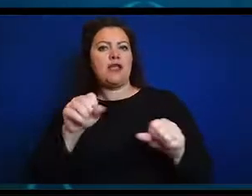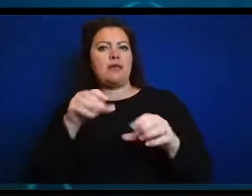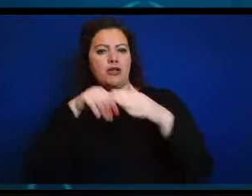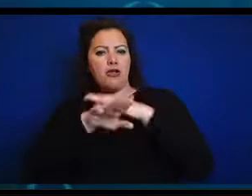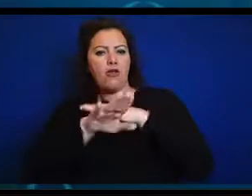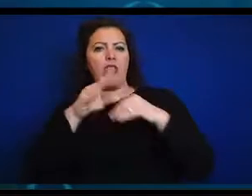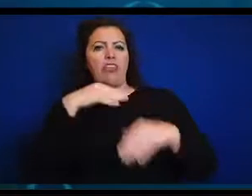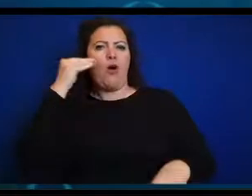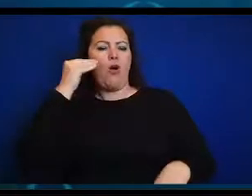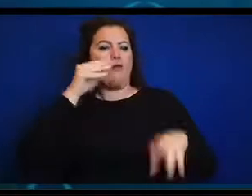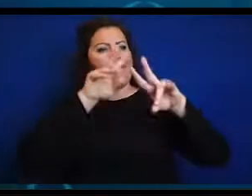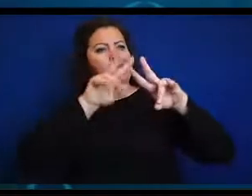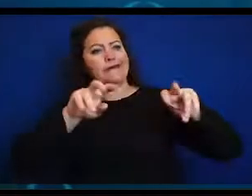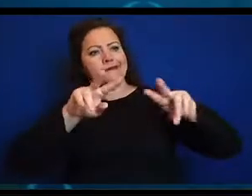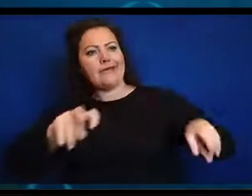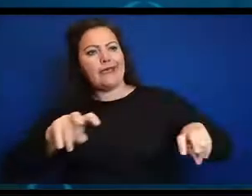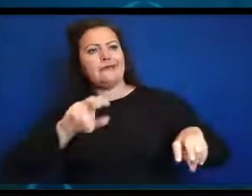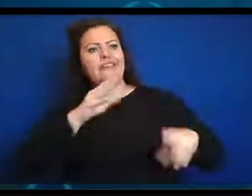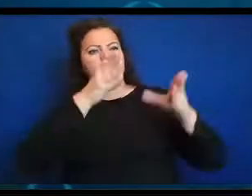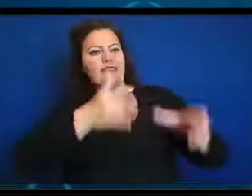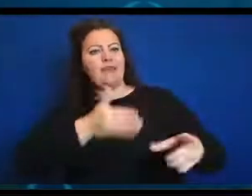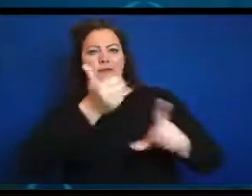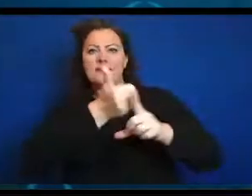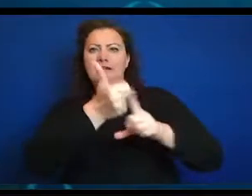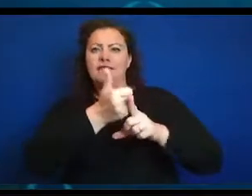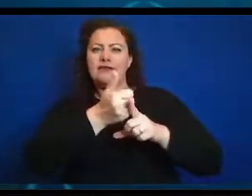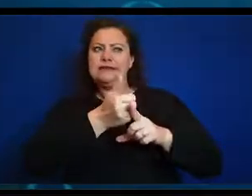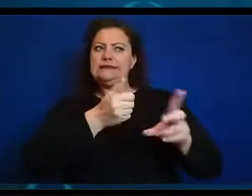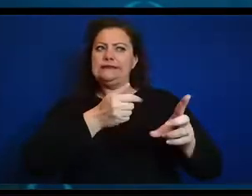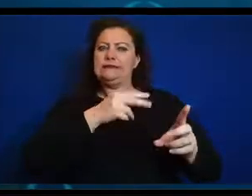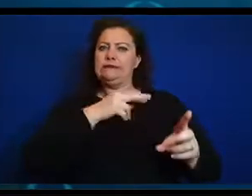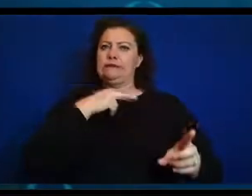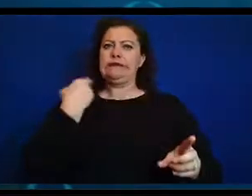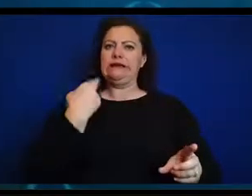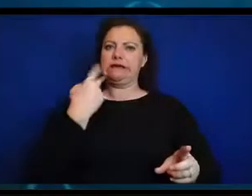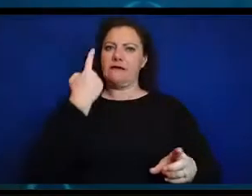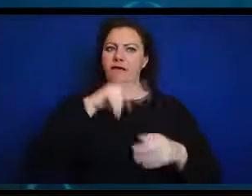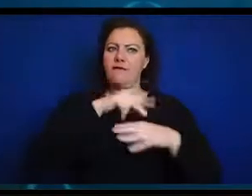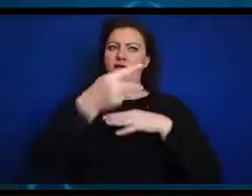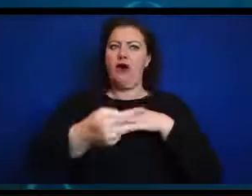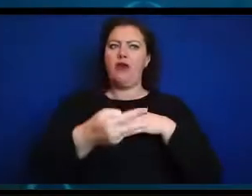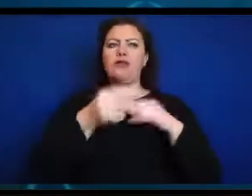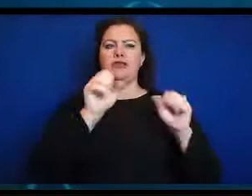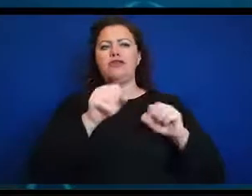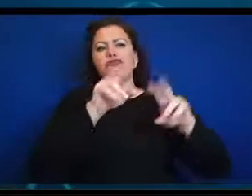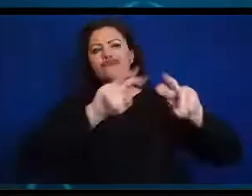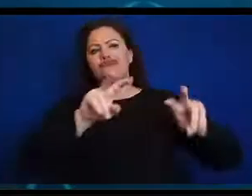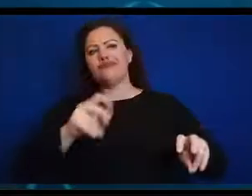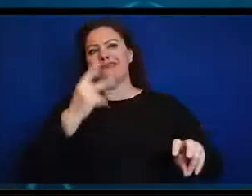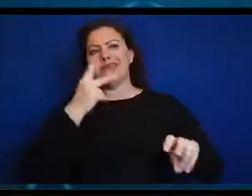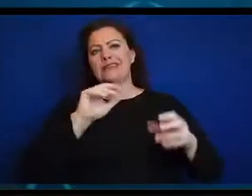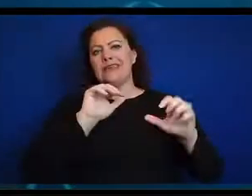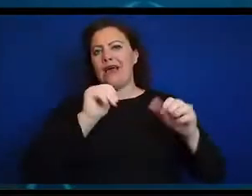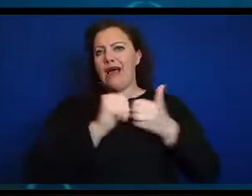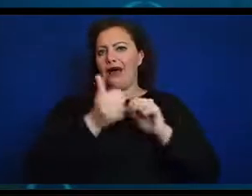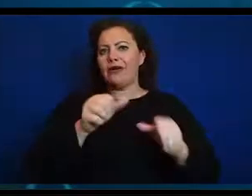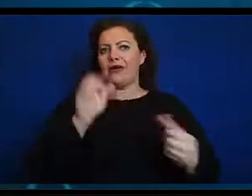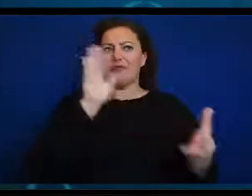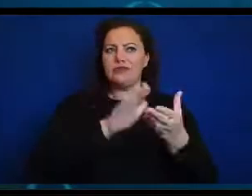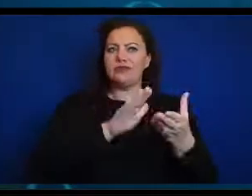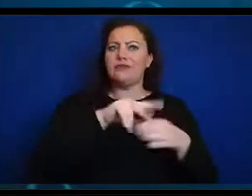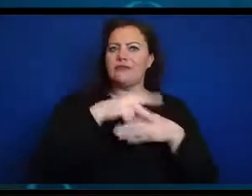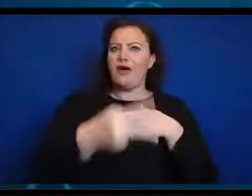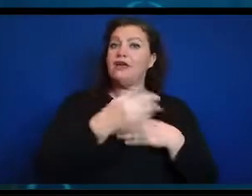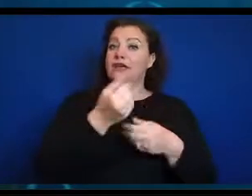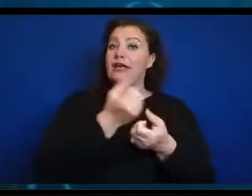high risk for falls. You can certainly see how that could reduce suffering, reduce falls, as well as save lives. So